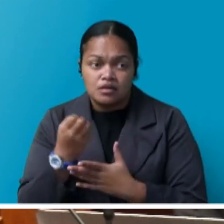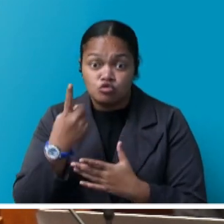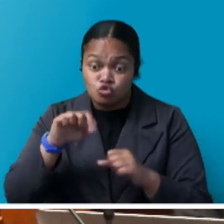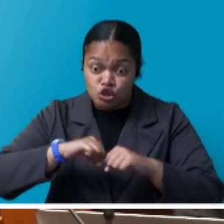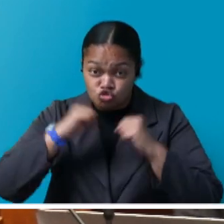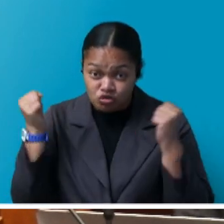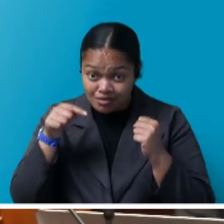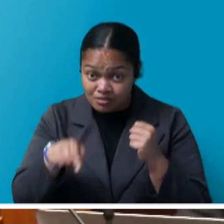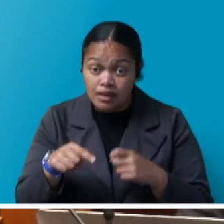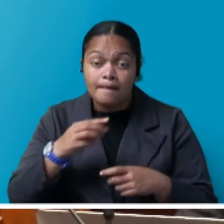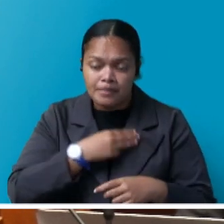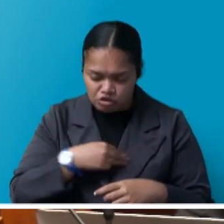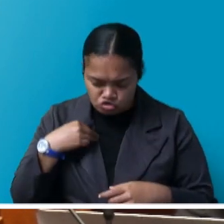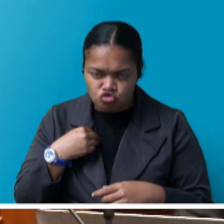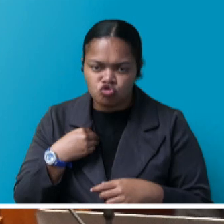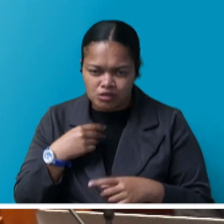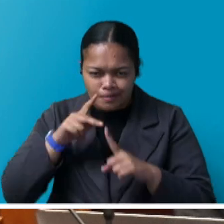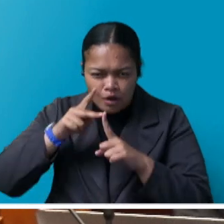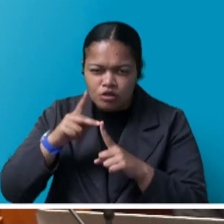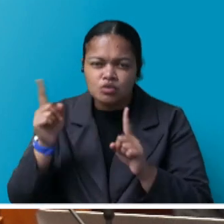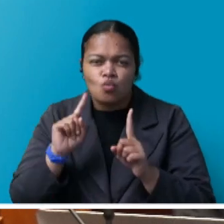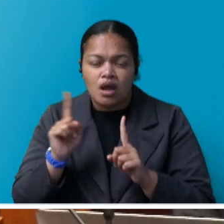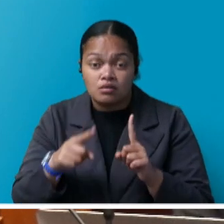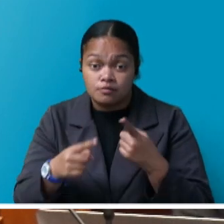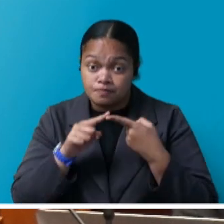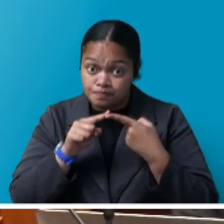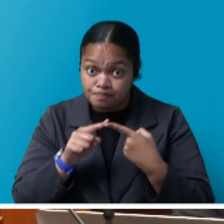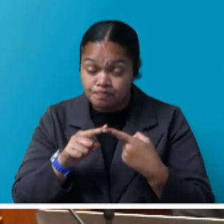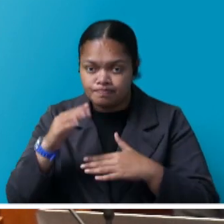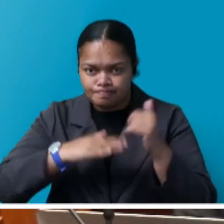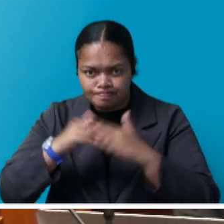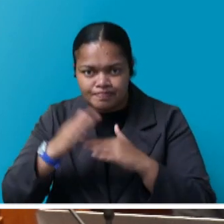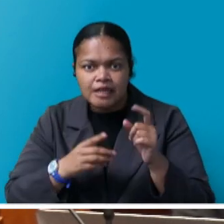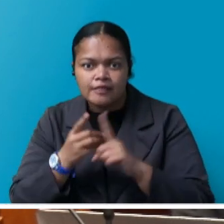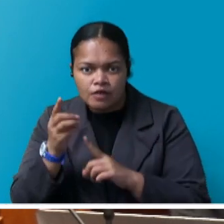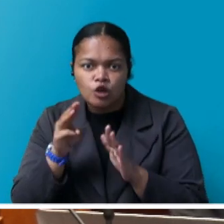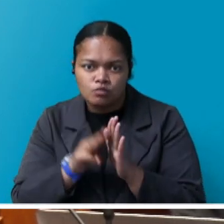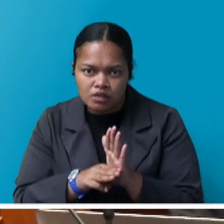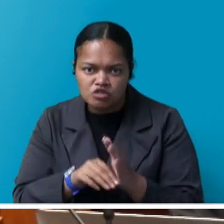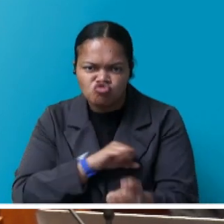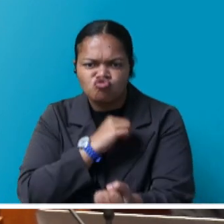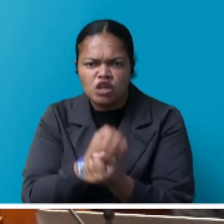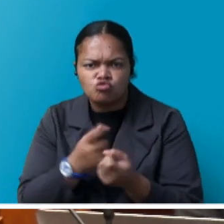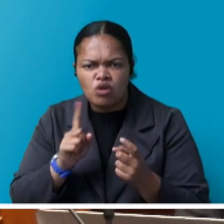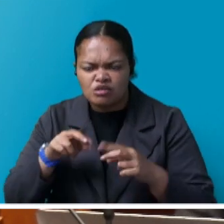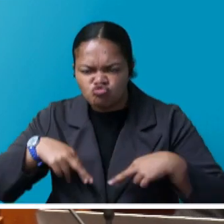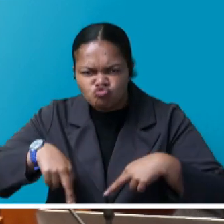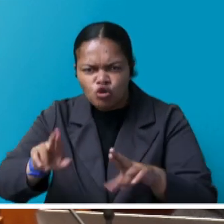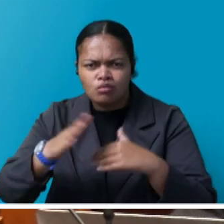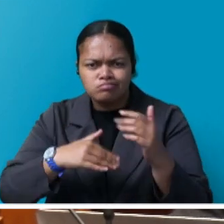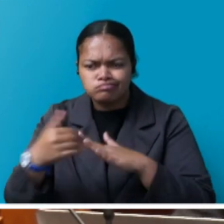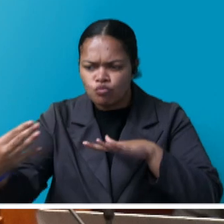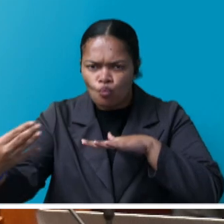the Ministry is prioritizing the following areas. 1, infrastructure development, strengthening rural roads, jetties, and energy